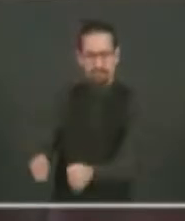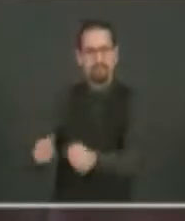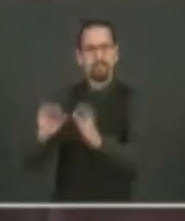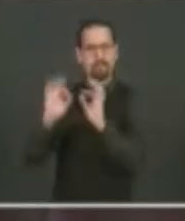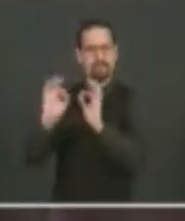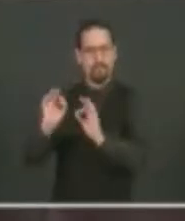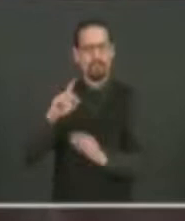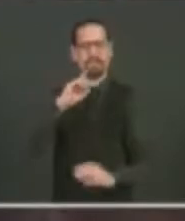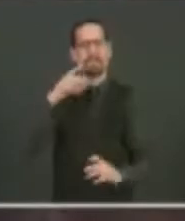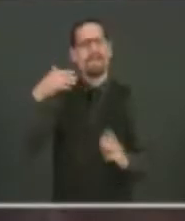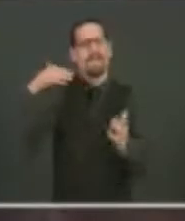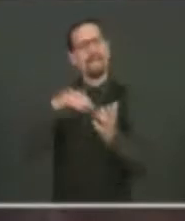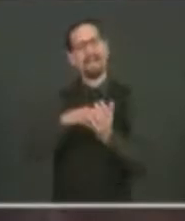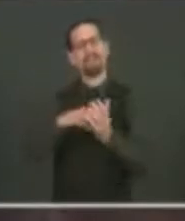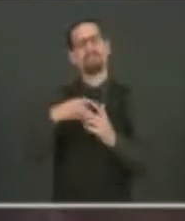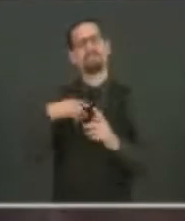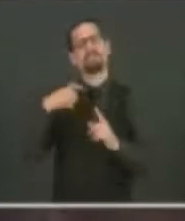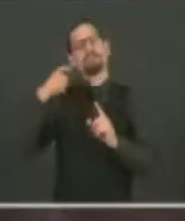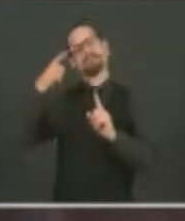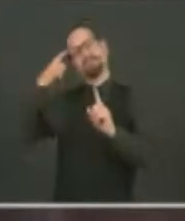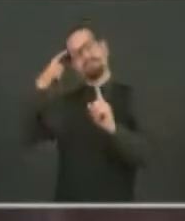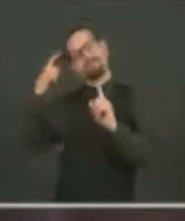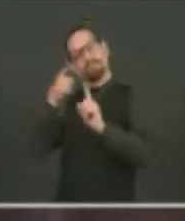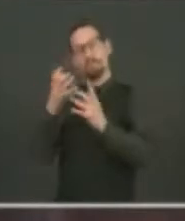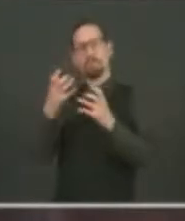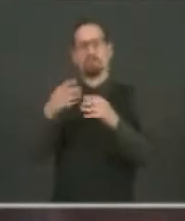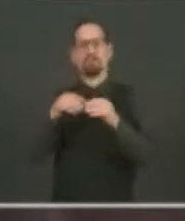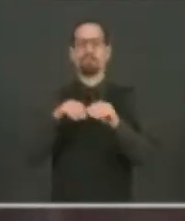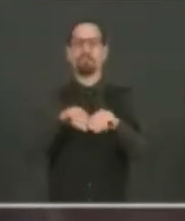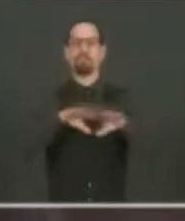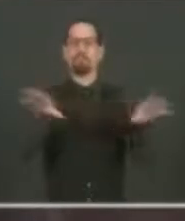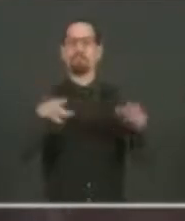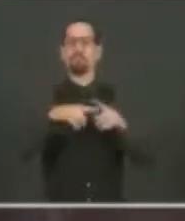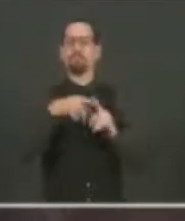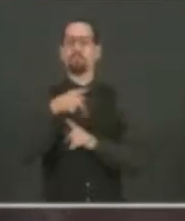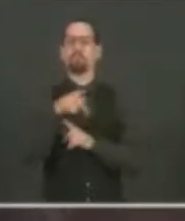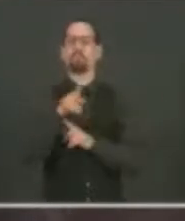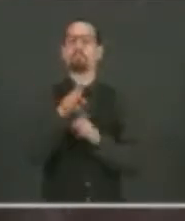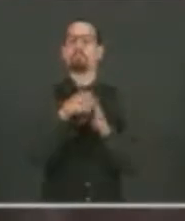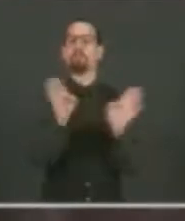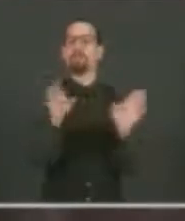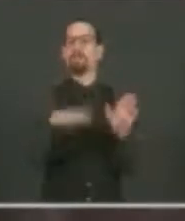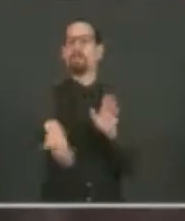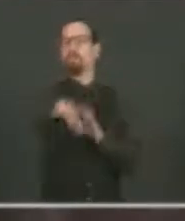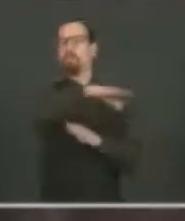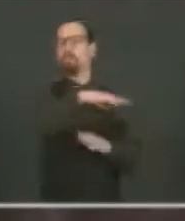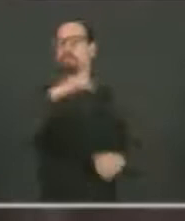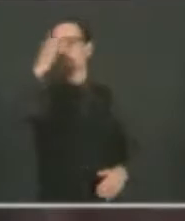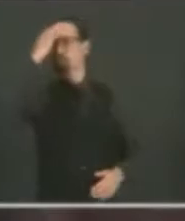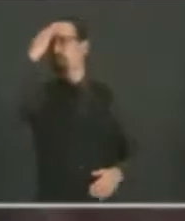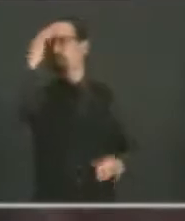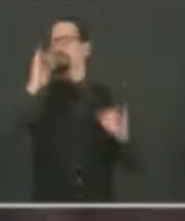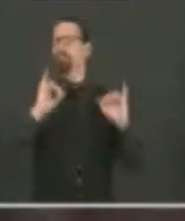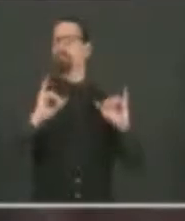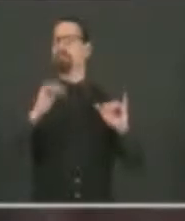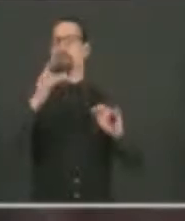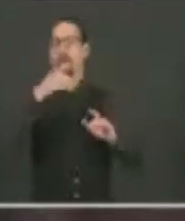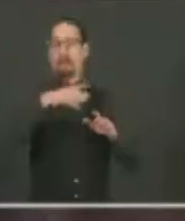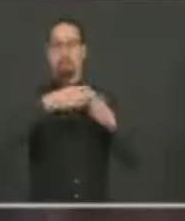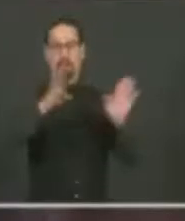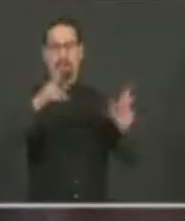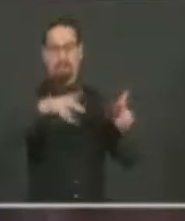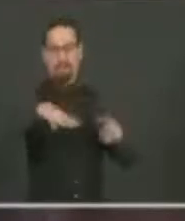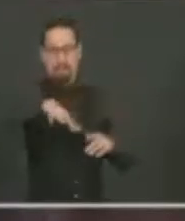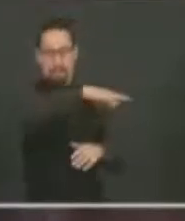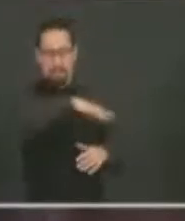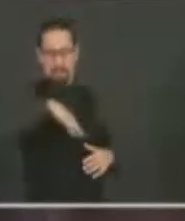has an accurate picture of how COVID-19 is affecting the K-12 community,